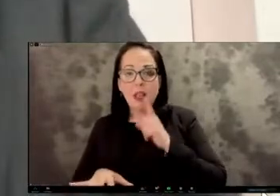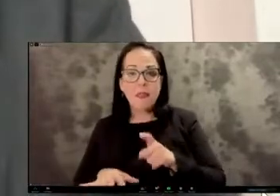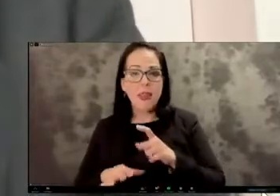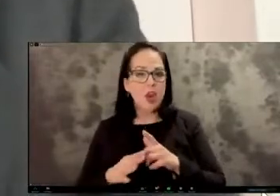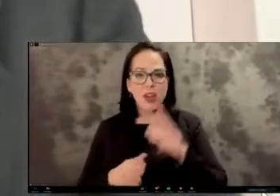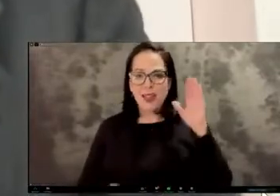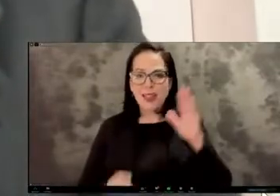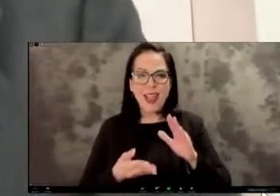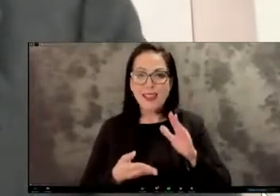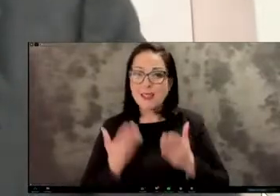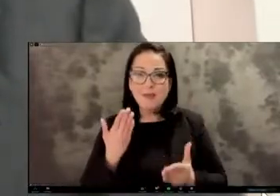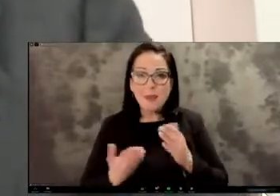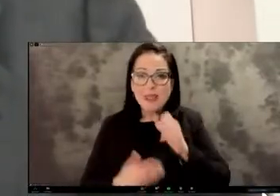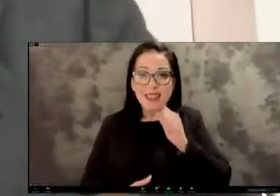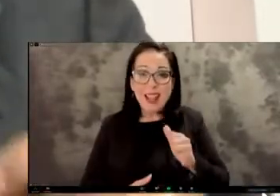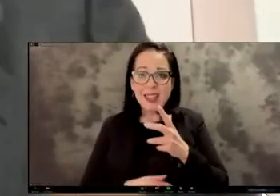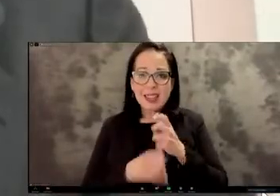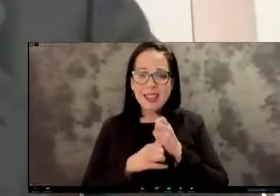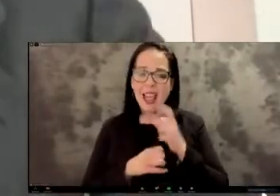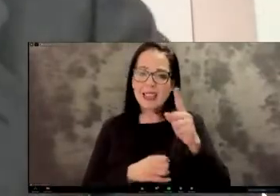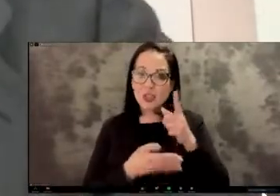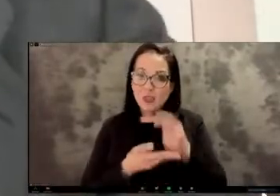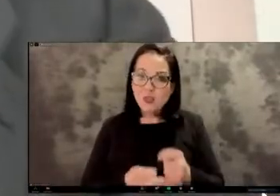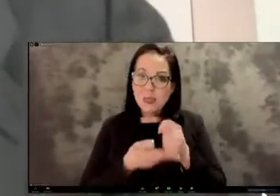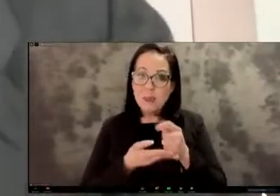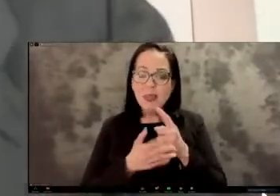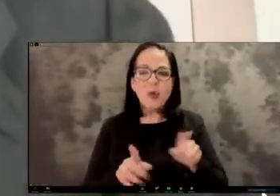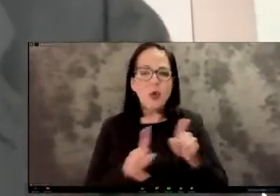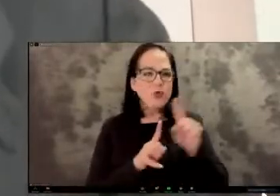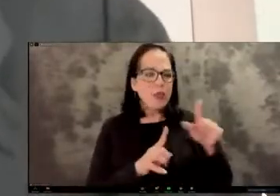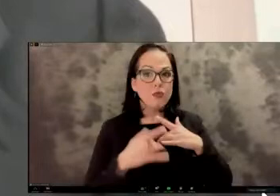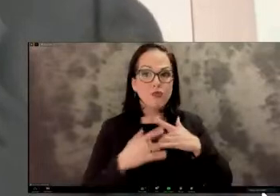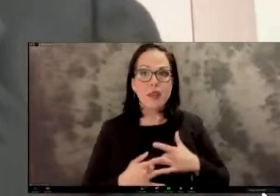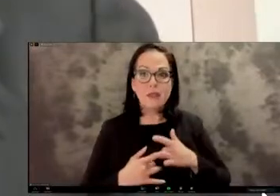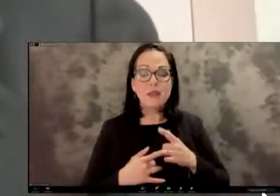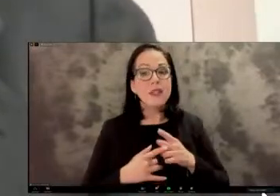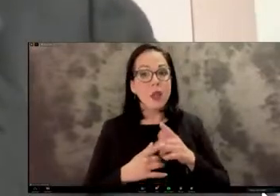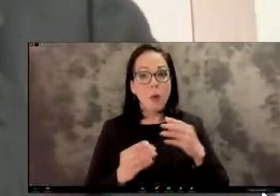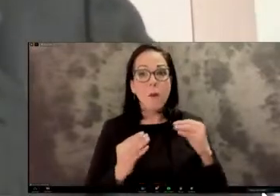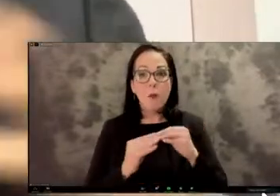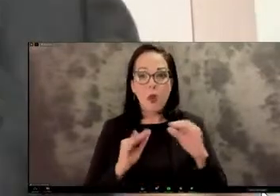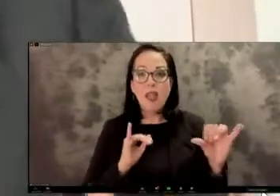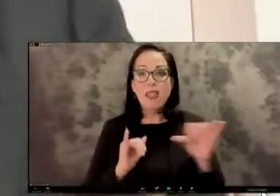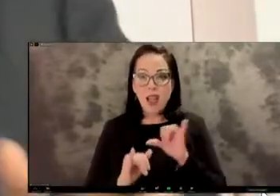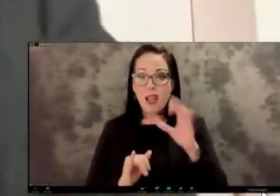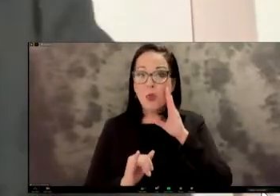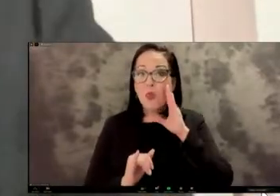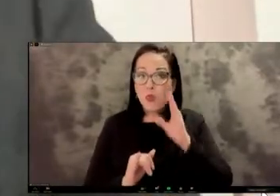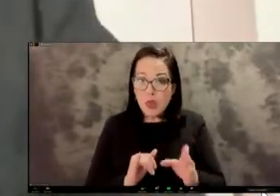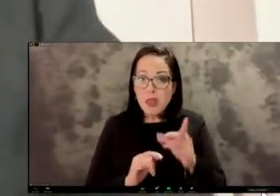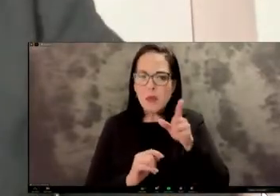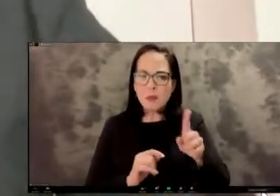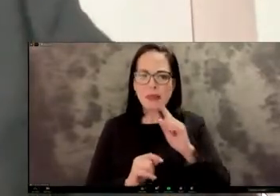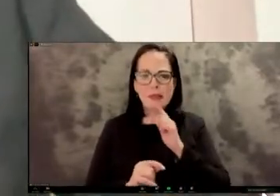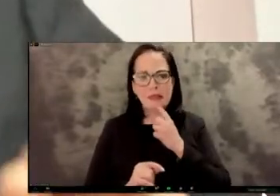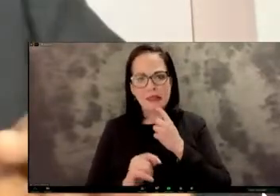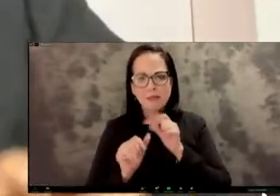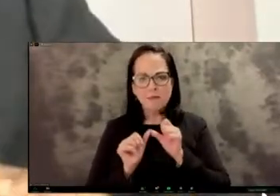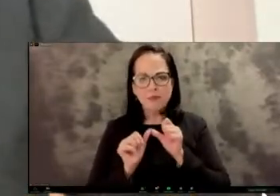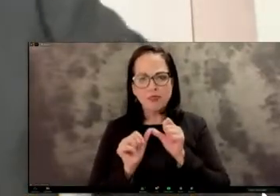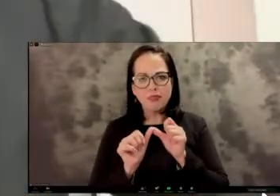treatment, and their depression was more likely to be chronic and persistent. So on the one hand, there